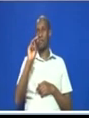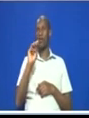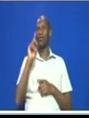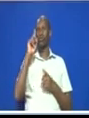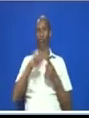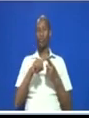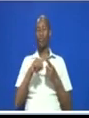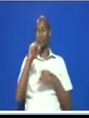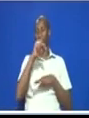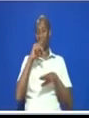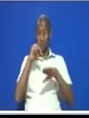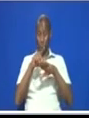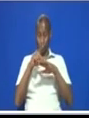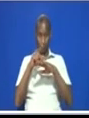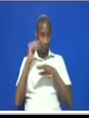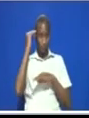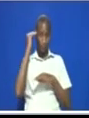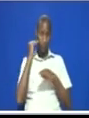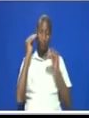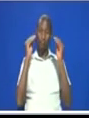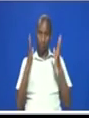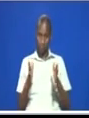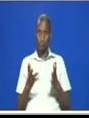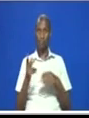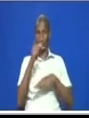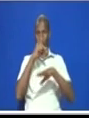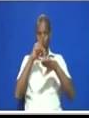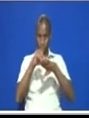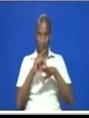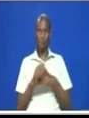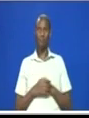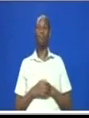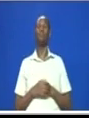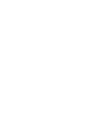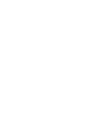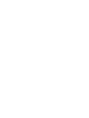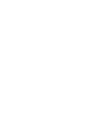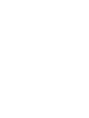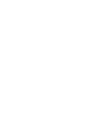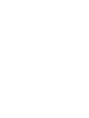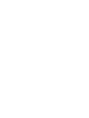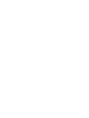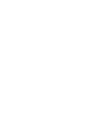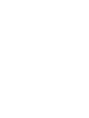not to any other person, but to the principal. keywords.